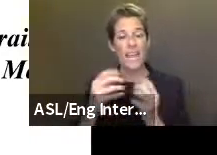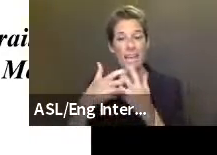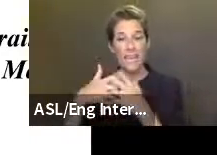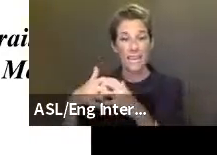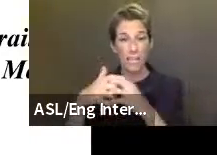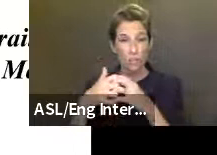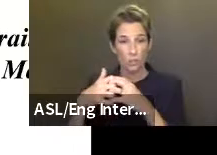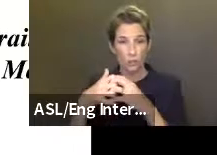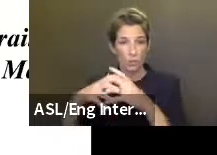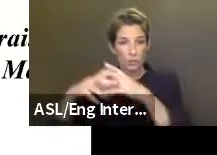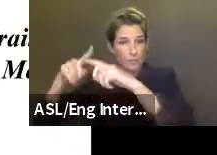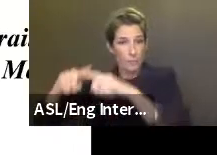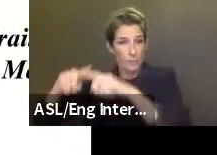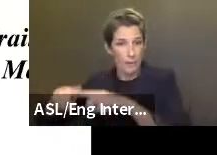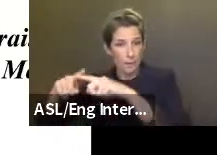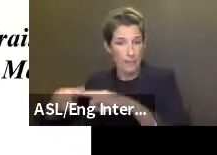healed.